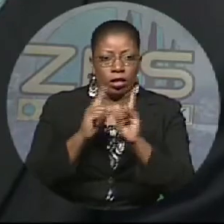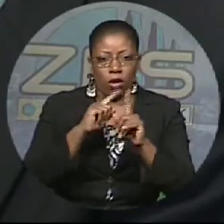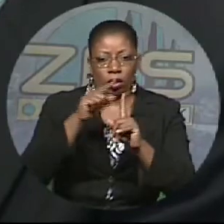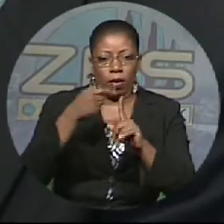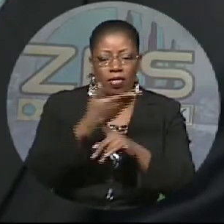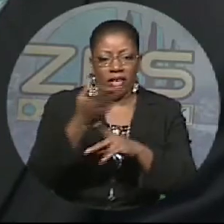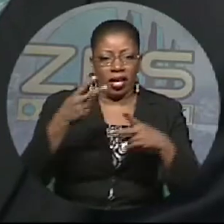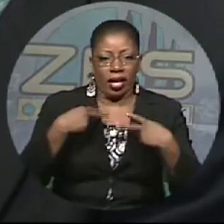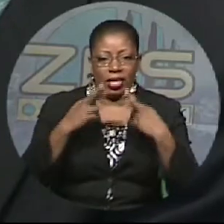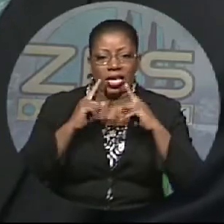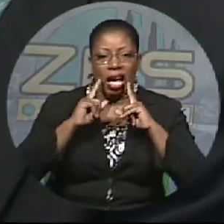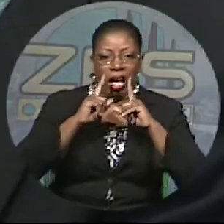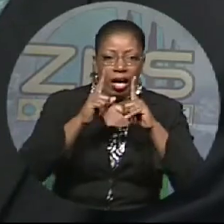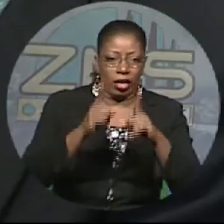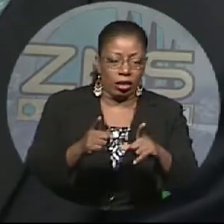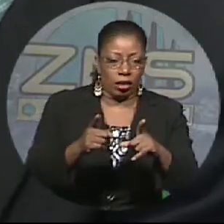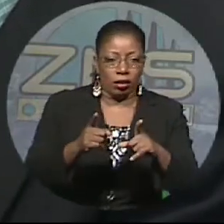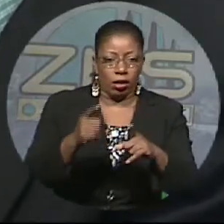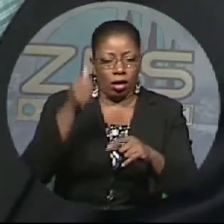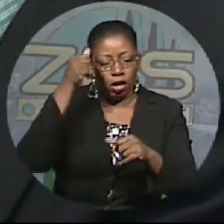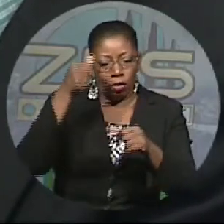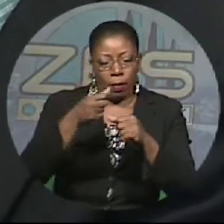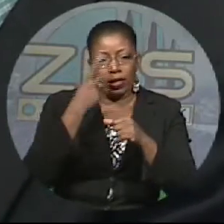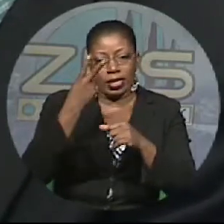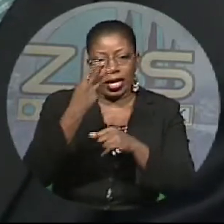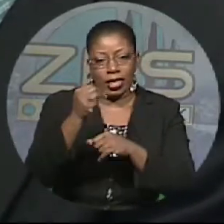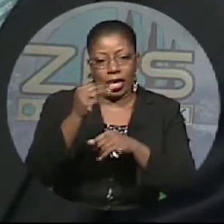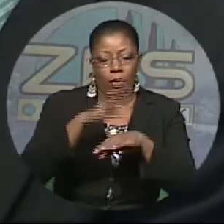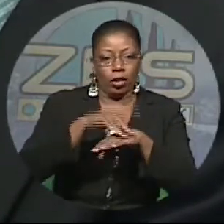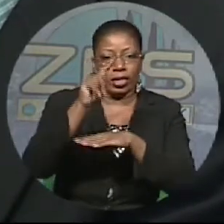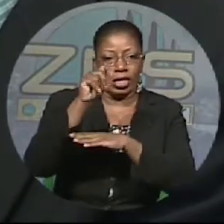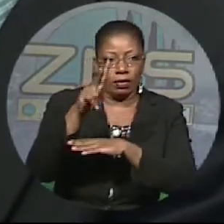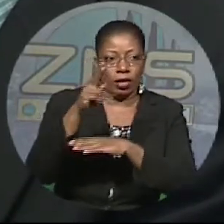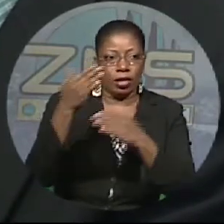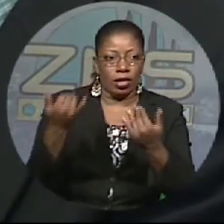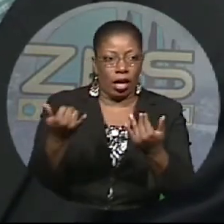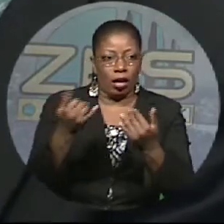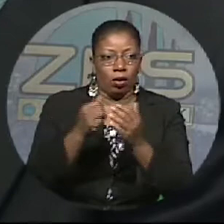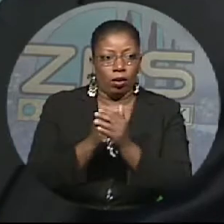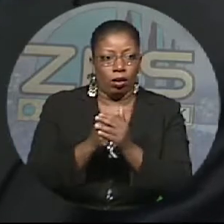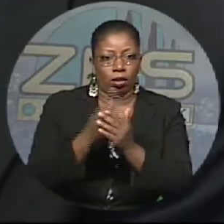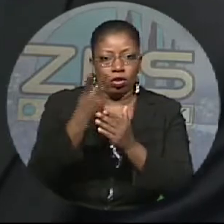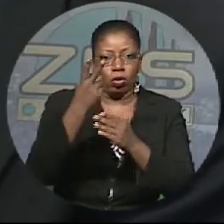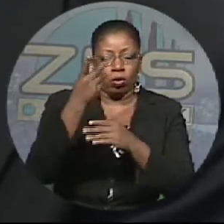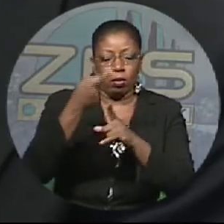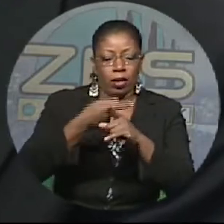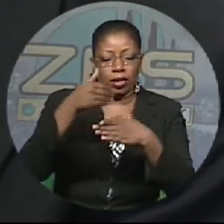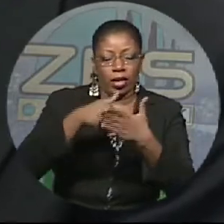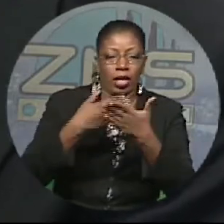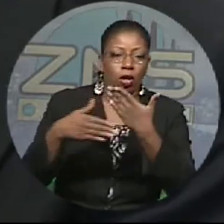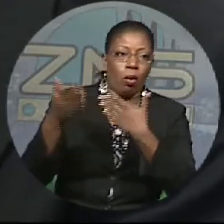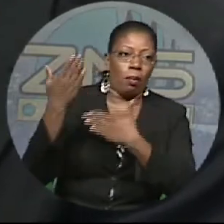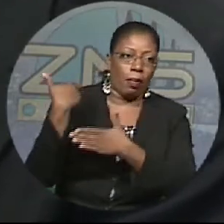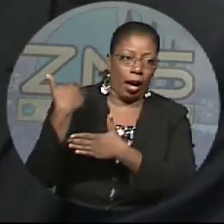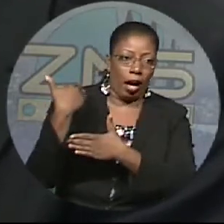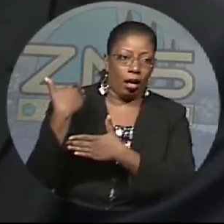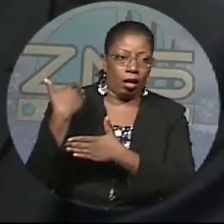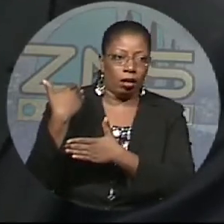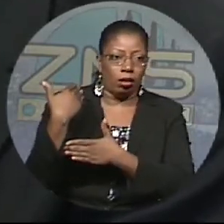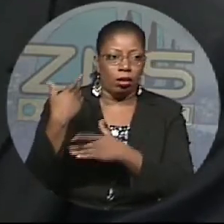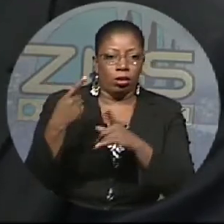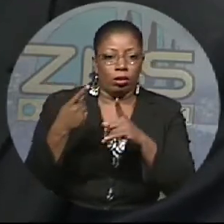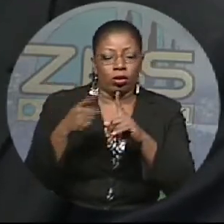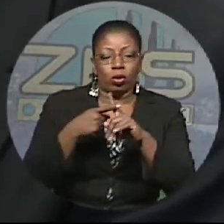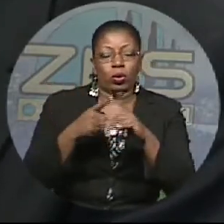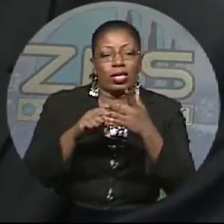about they had the answers. And now he says, 2 months in, I got to go back because I have to go back